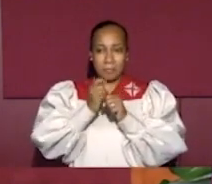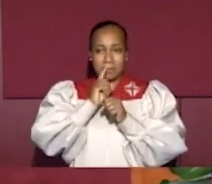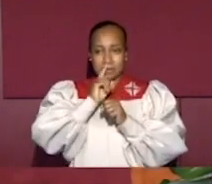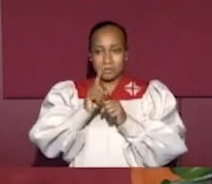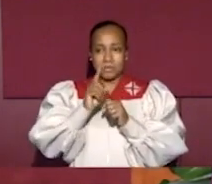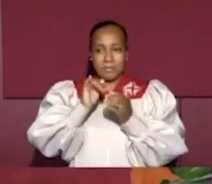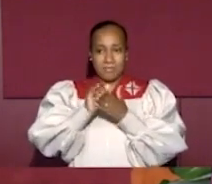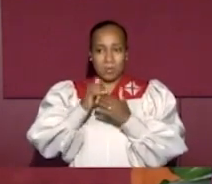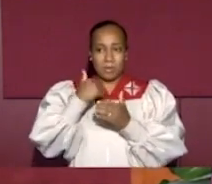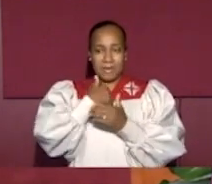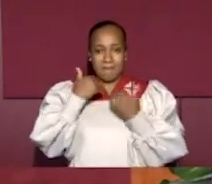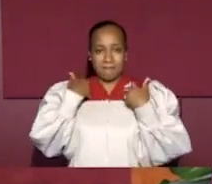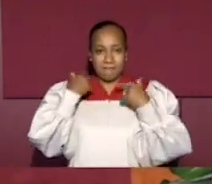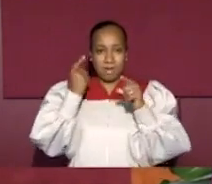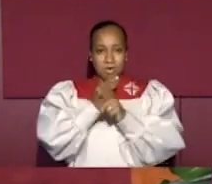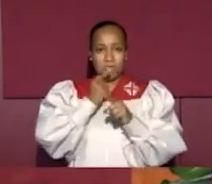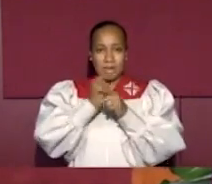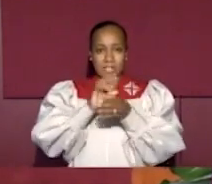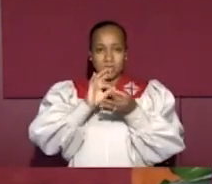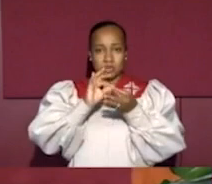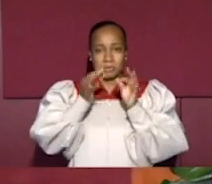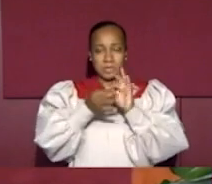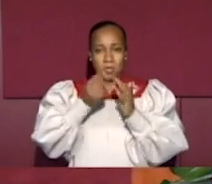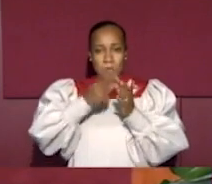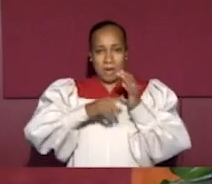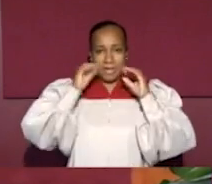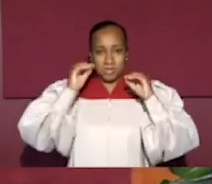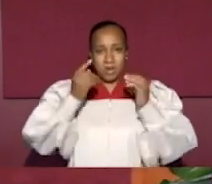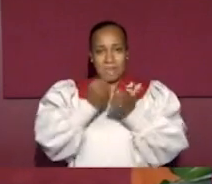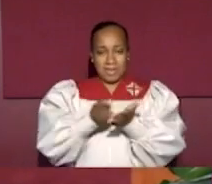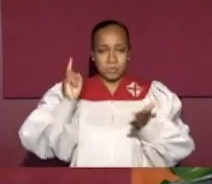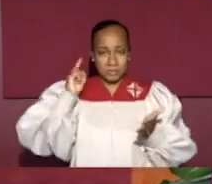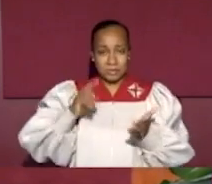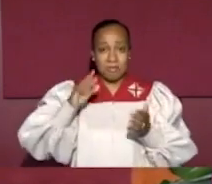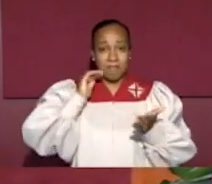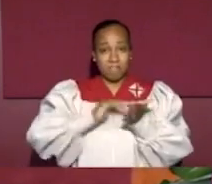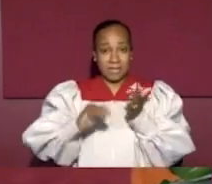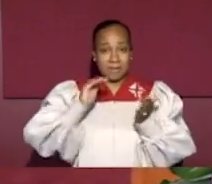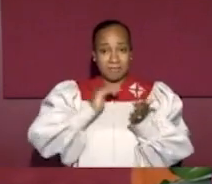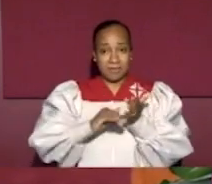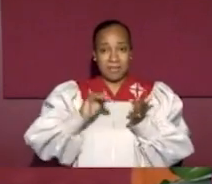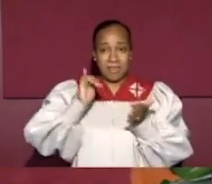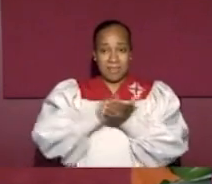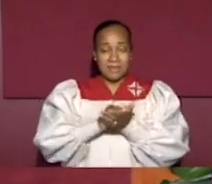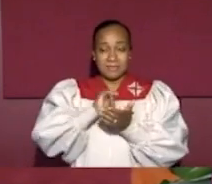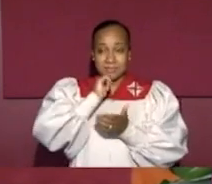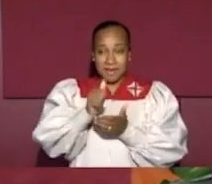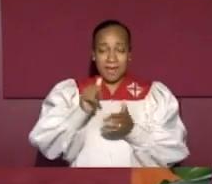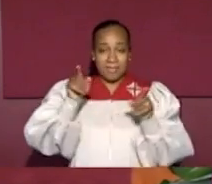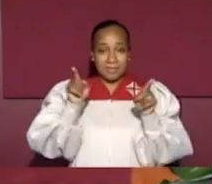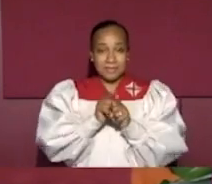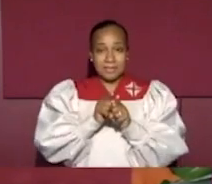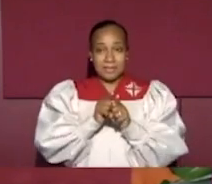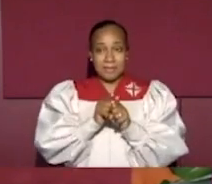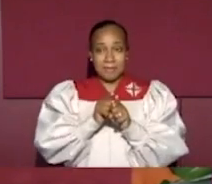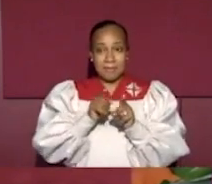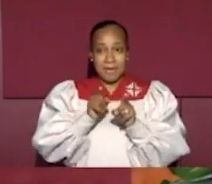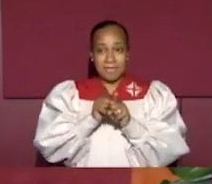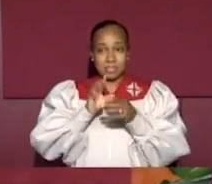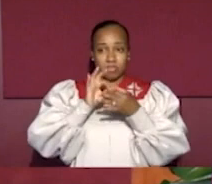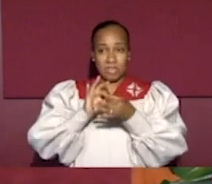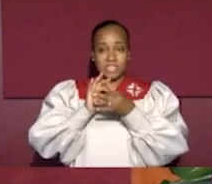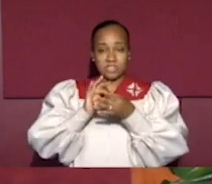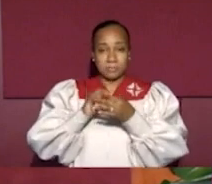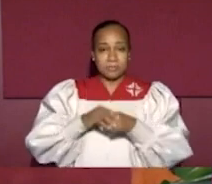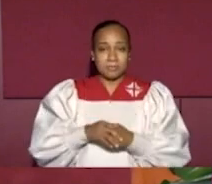had a correct interpretation of what I taught last week. Forgiveness is not the same as the